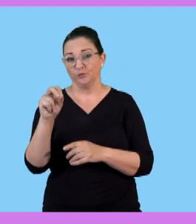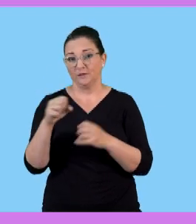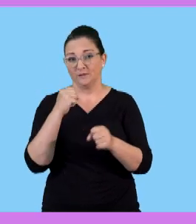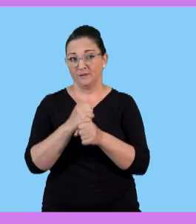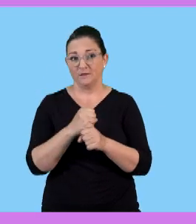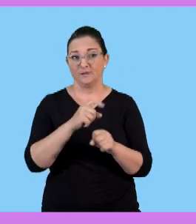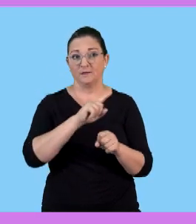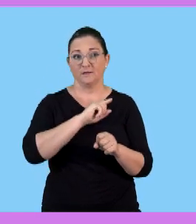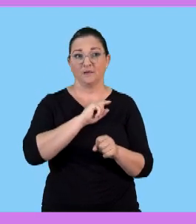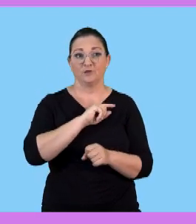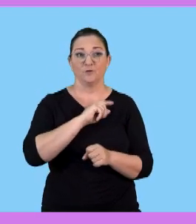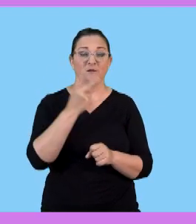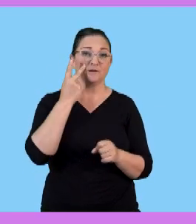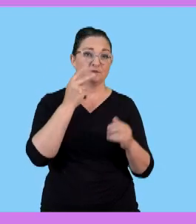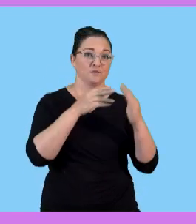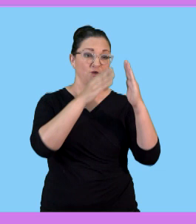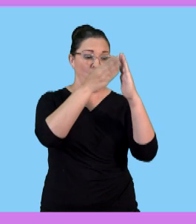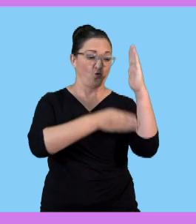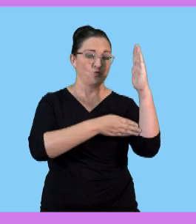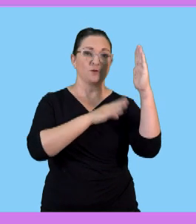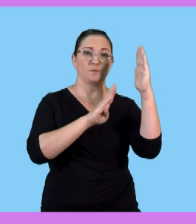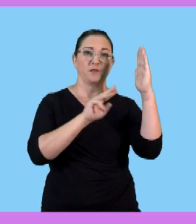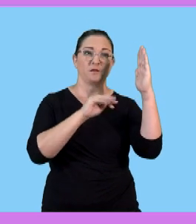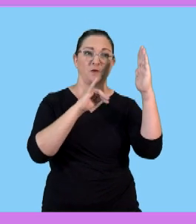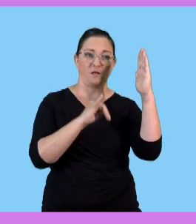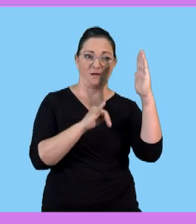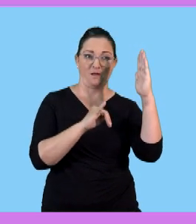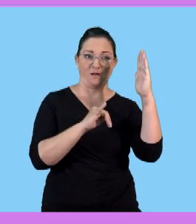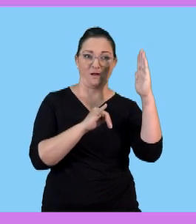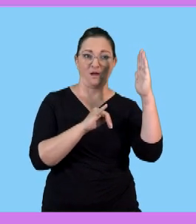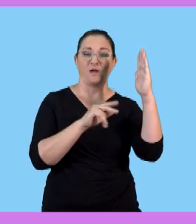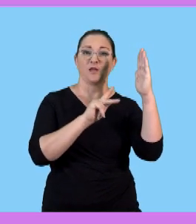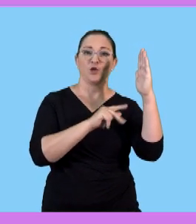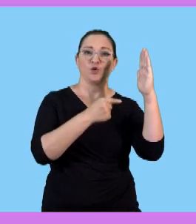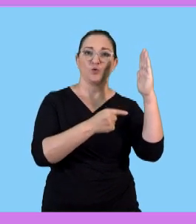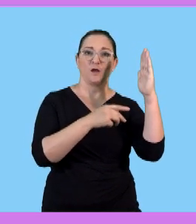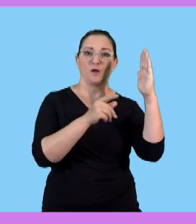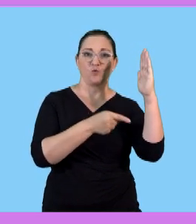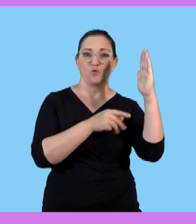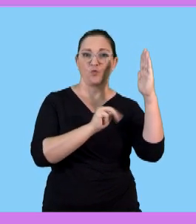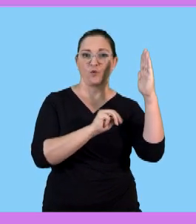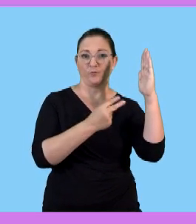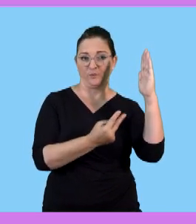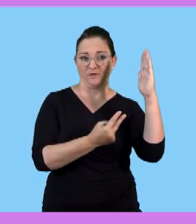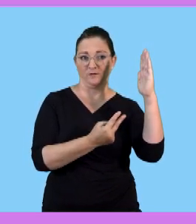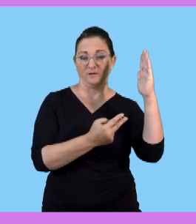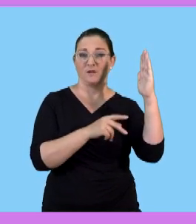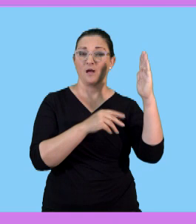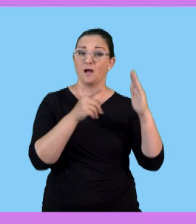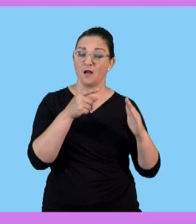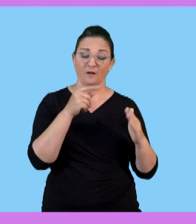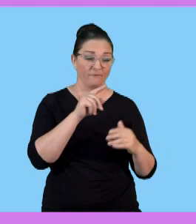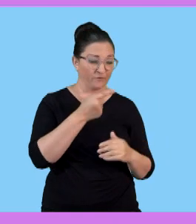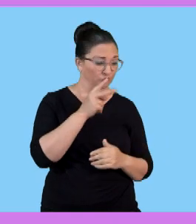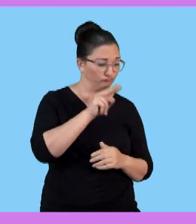years. Here is our BMI, as you can see, indicated in kilograms per square meter. I always believe that you take